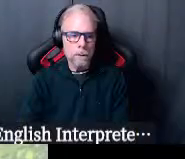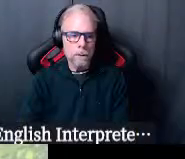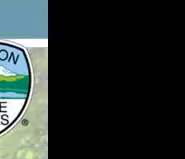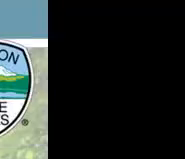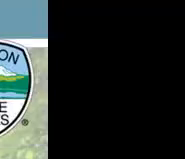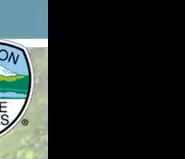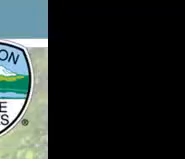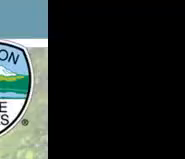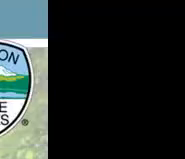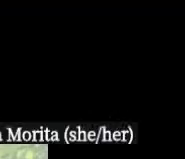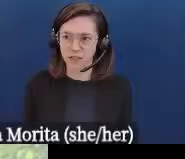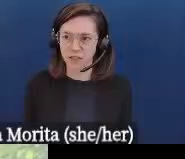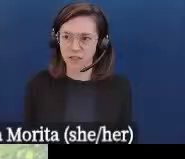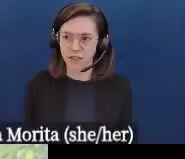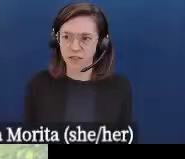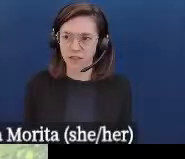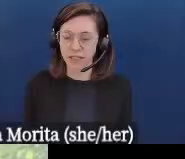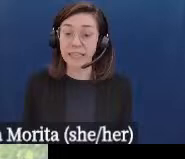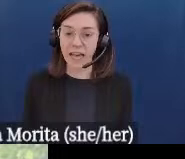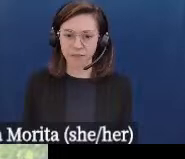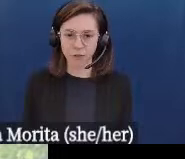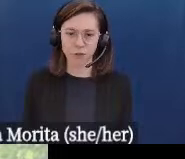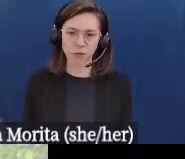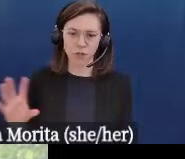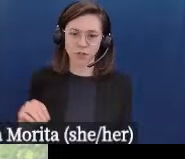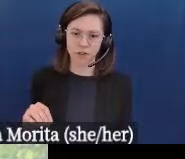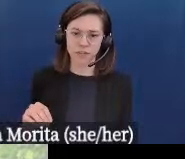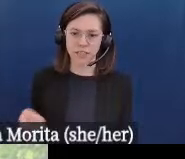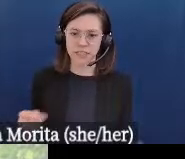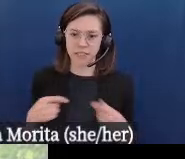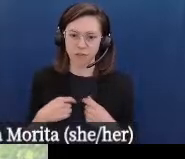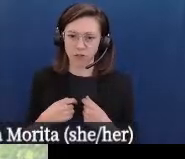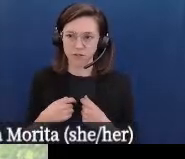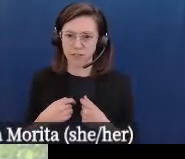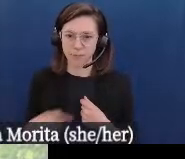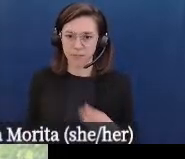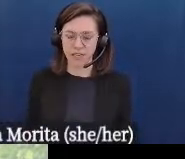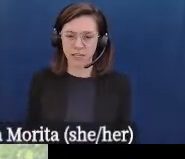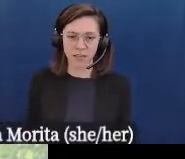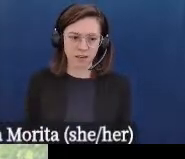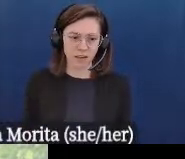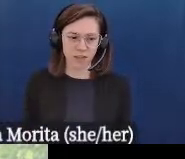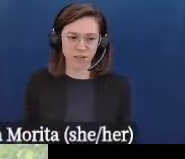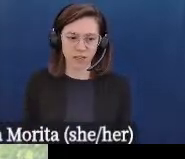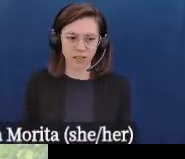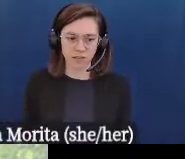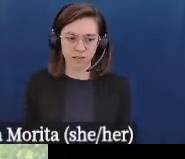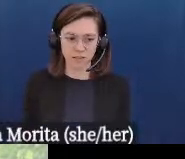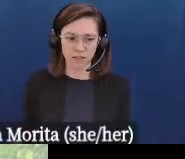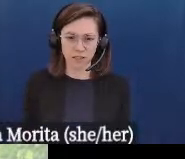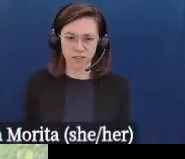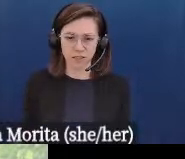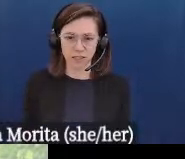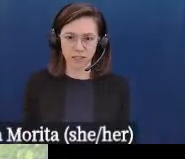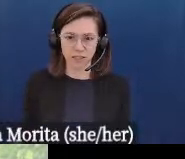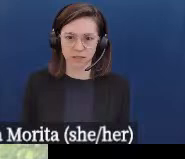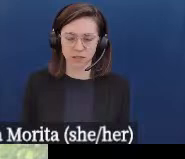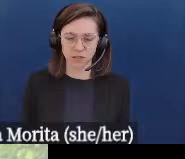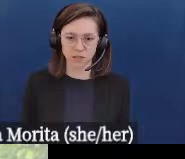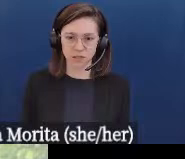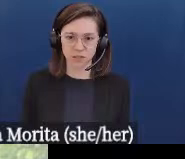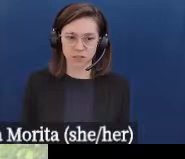you? Yeah, let's see. Yeah, if you turn yours off, then it defaults to me. And then let's